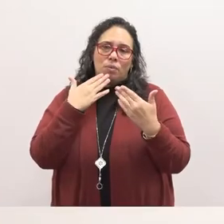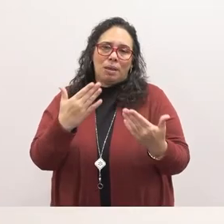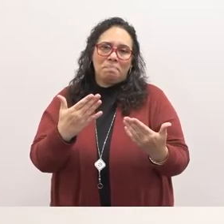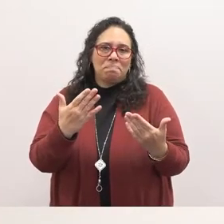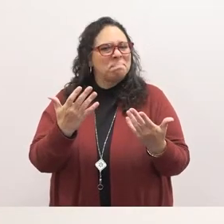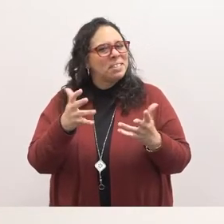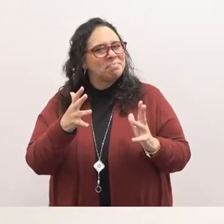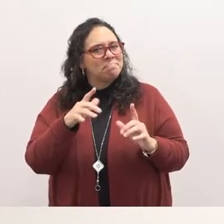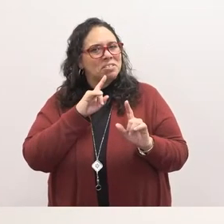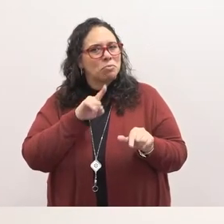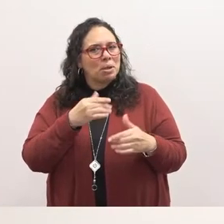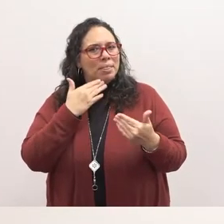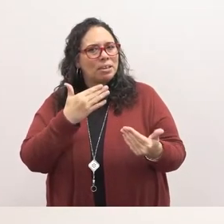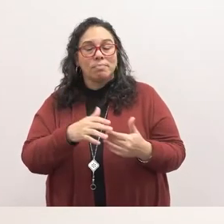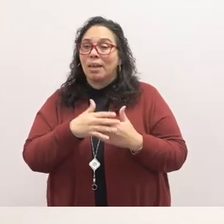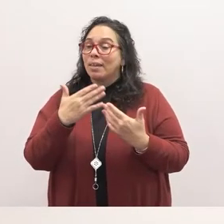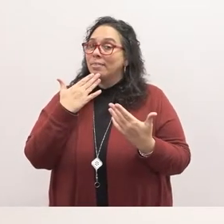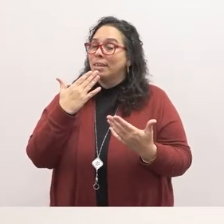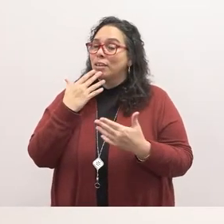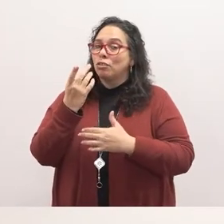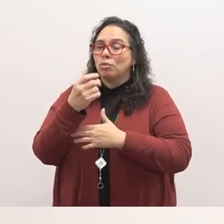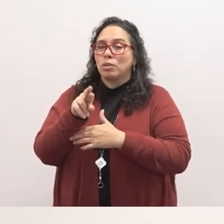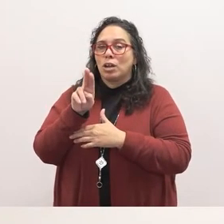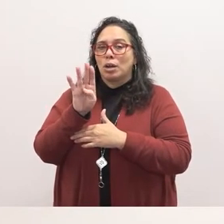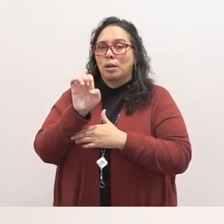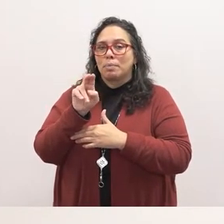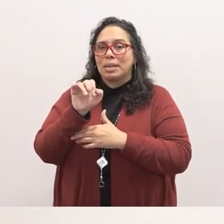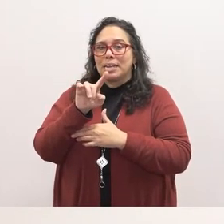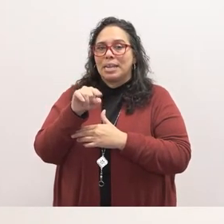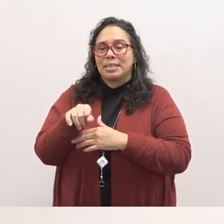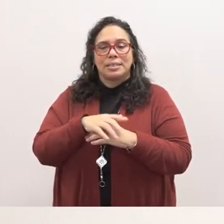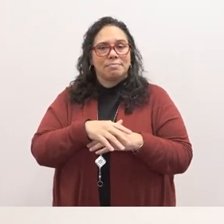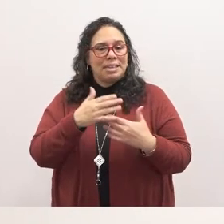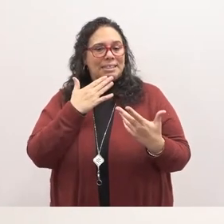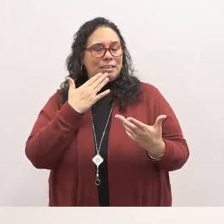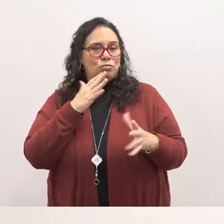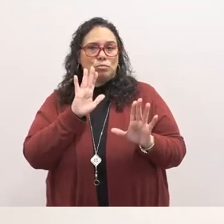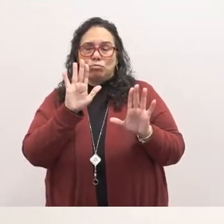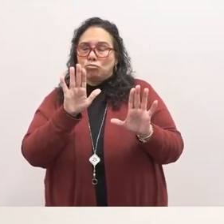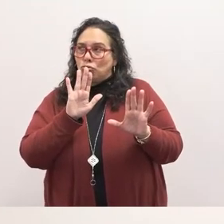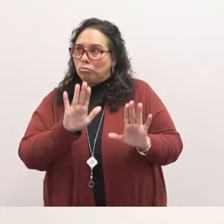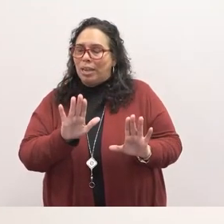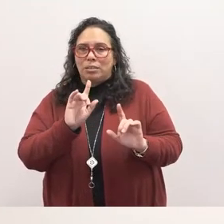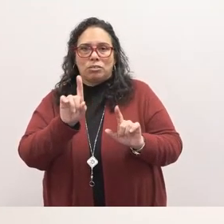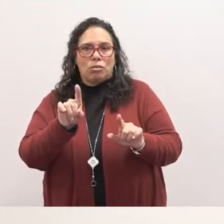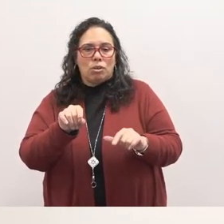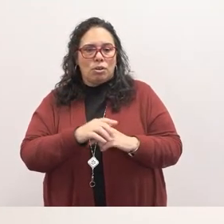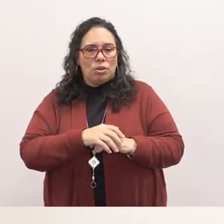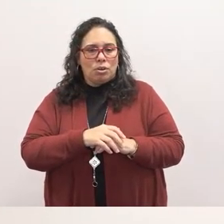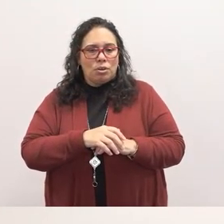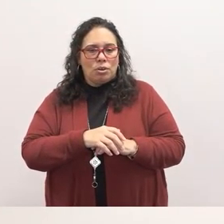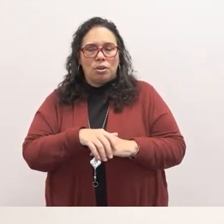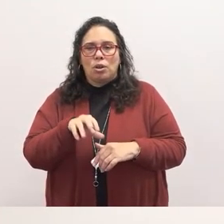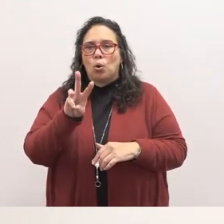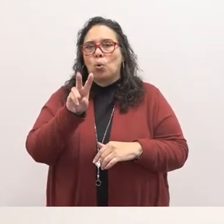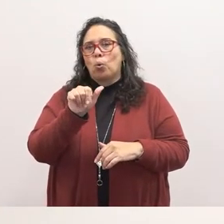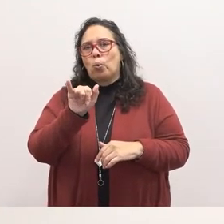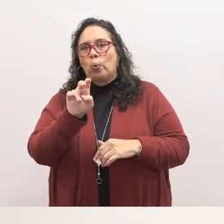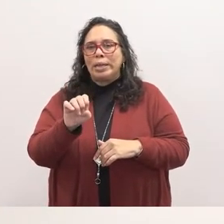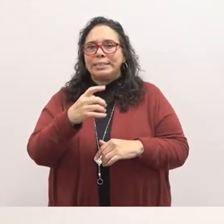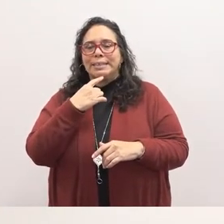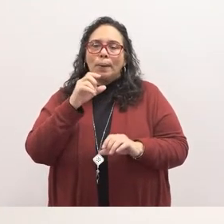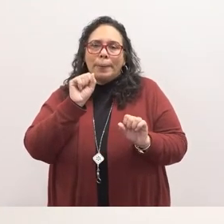you. Thank you, Dr. Benitez. Thank you, Madam Chair. Yeah, it was great to be there, Mr. Miller. And actually, Wayne just told us we could talk at these